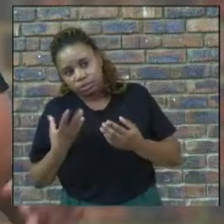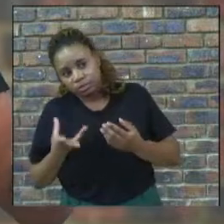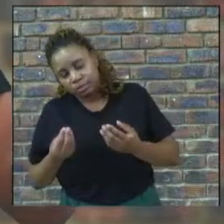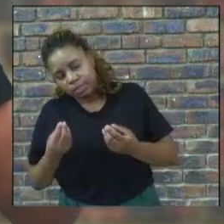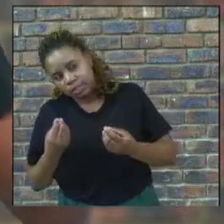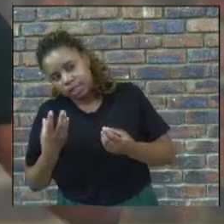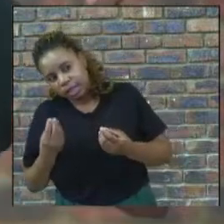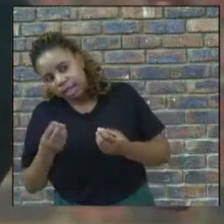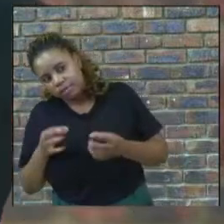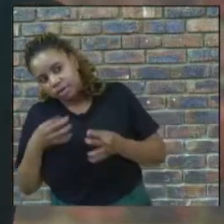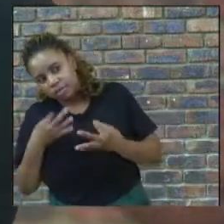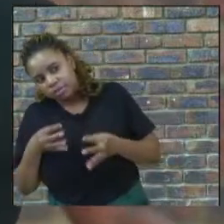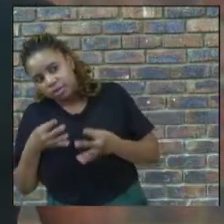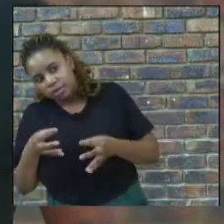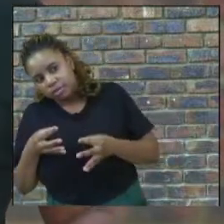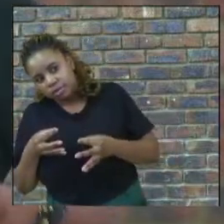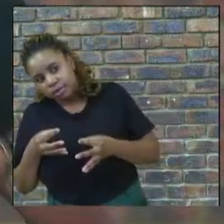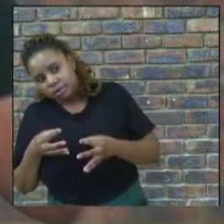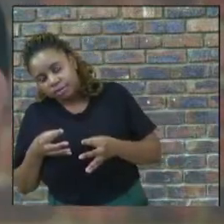sister,